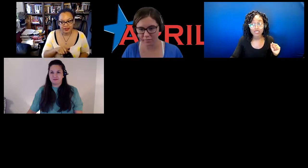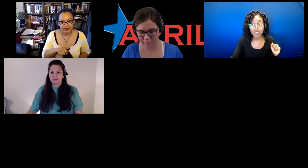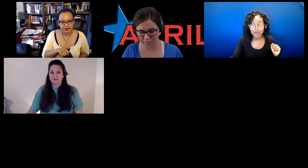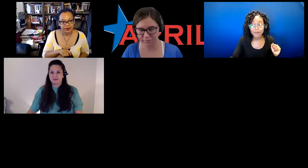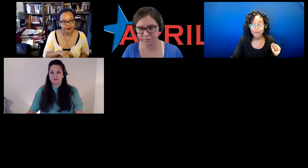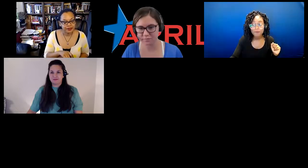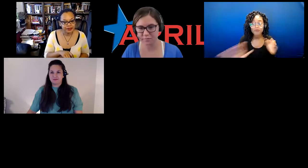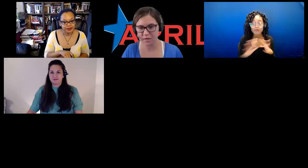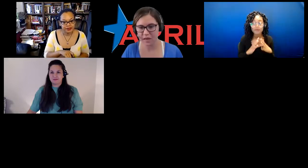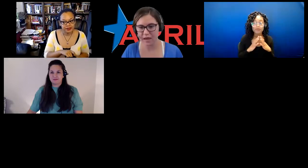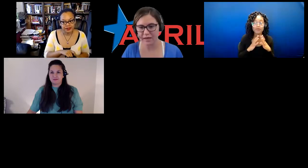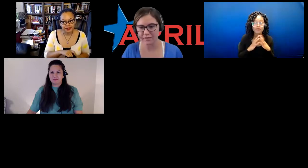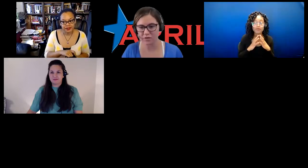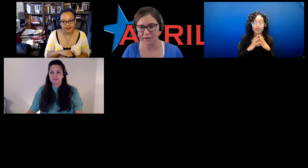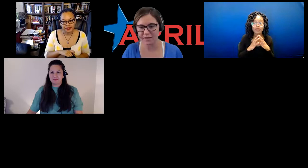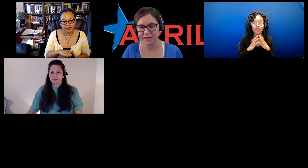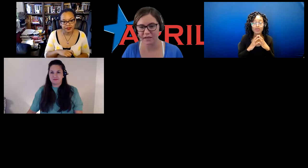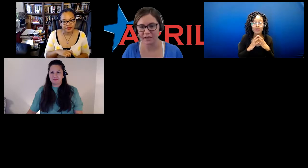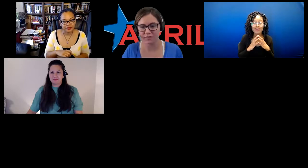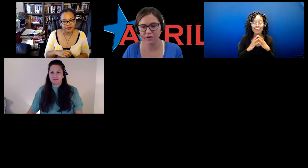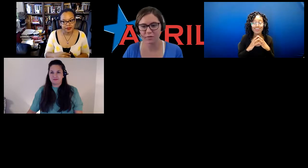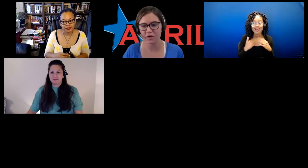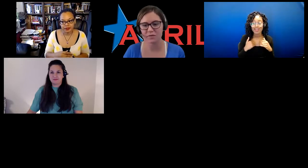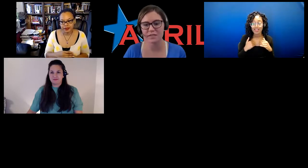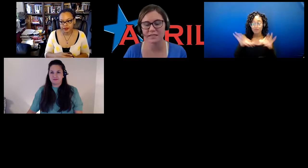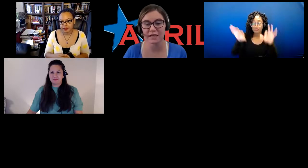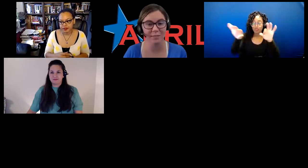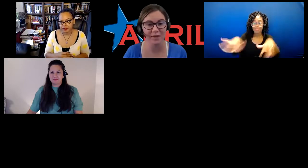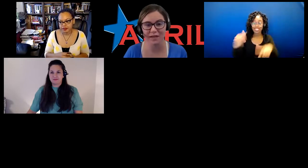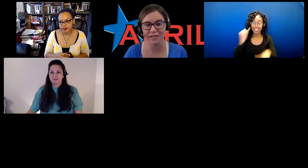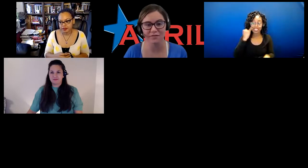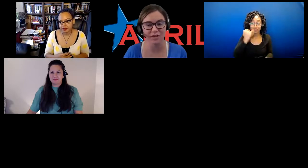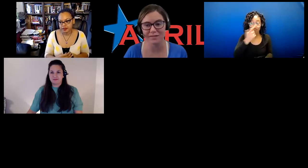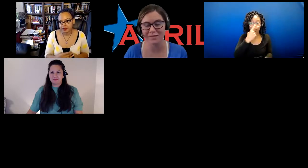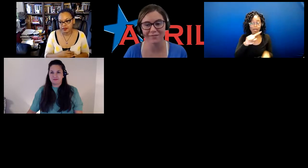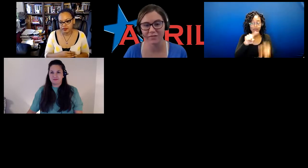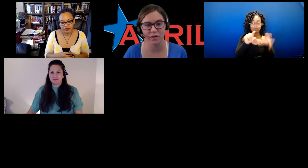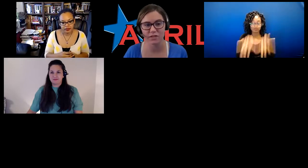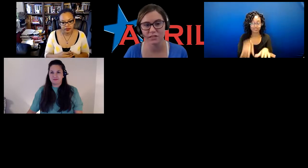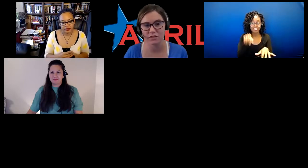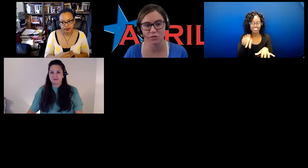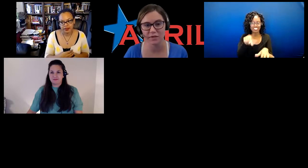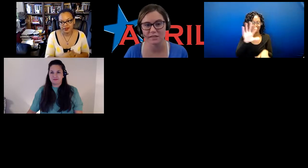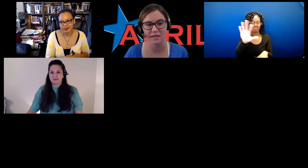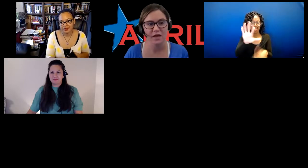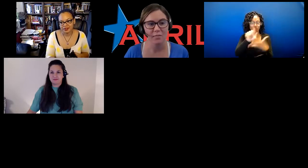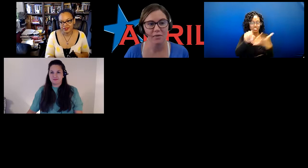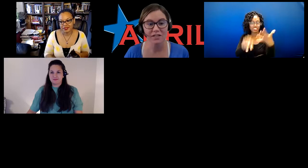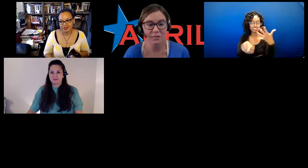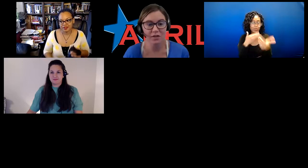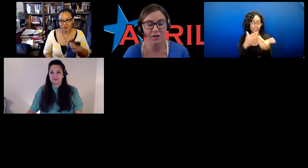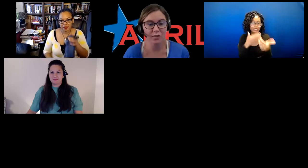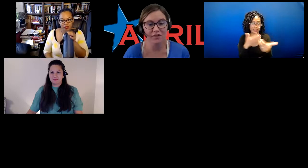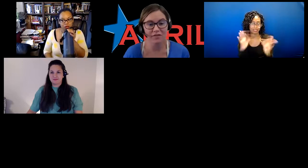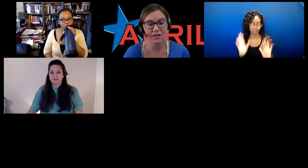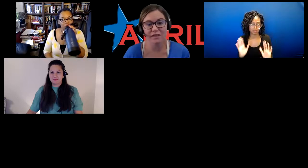Um, I am dropping in. If you all would just take a minute to fill out, it's like 5 questions. It's super easy. But I just